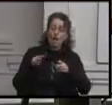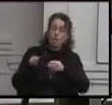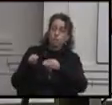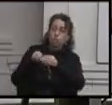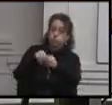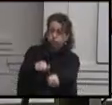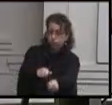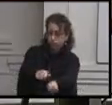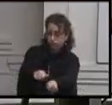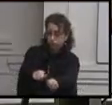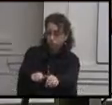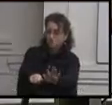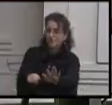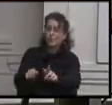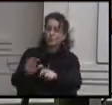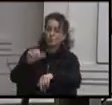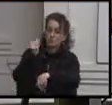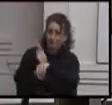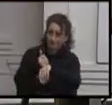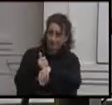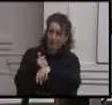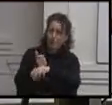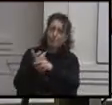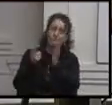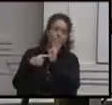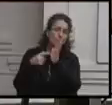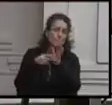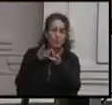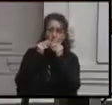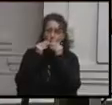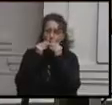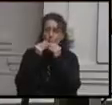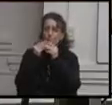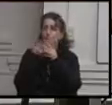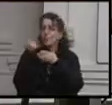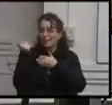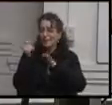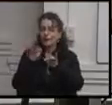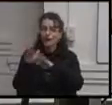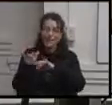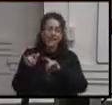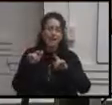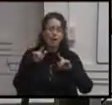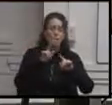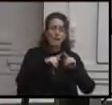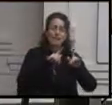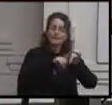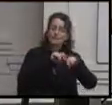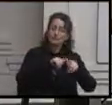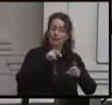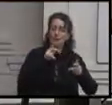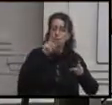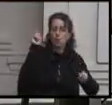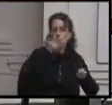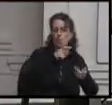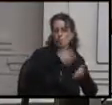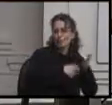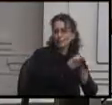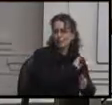more than they increase the bond payments or the expense for the projects. And so we're recommending